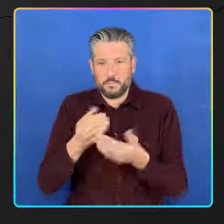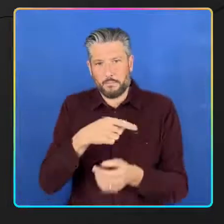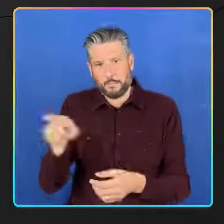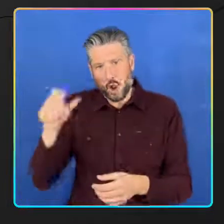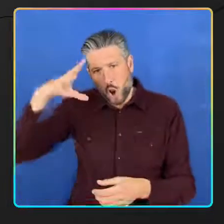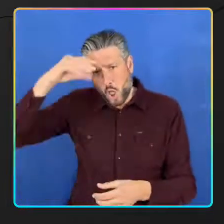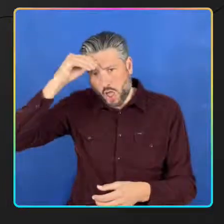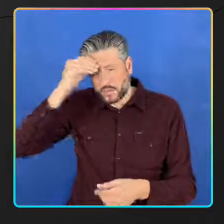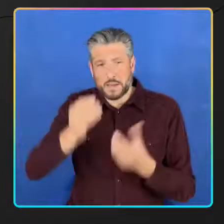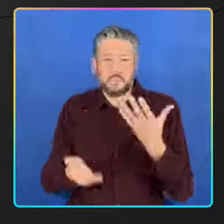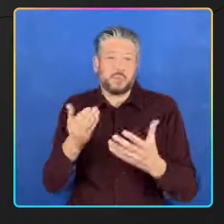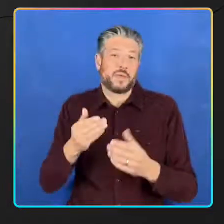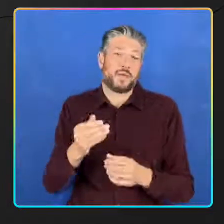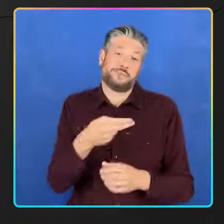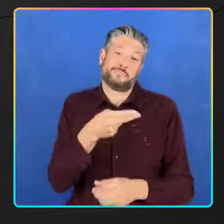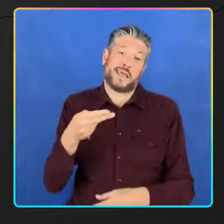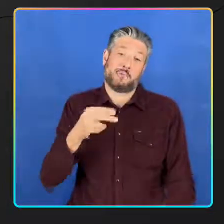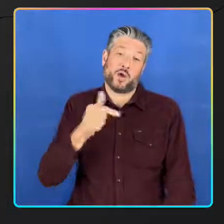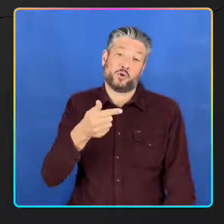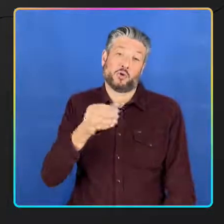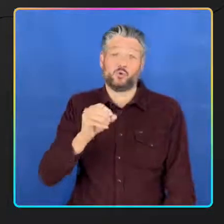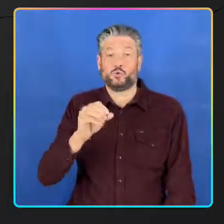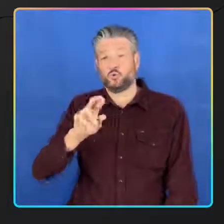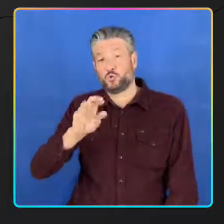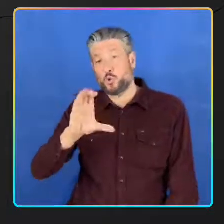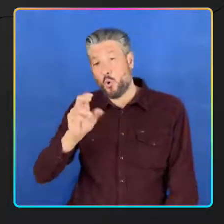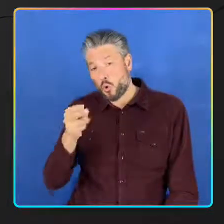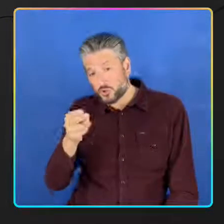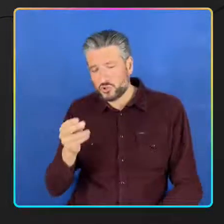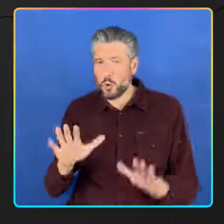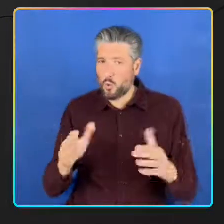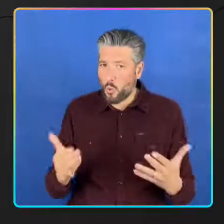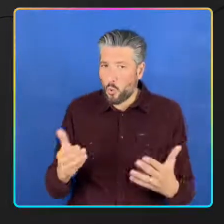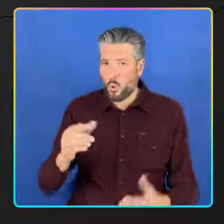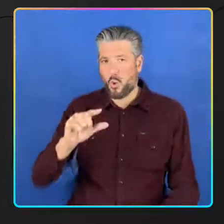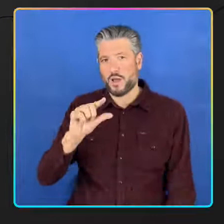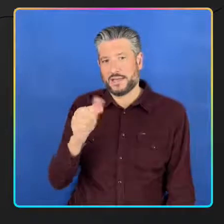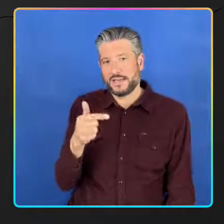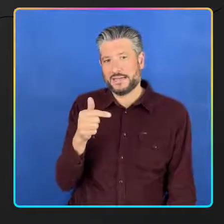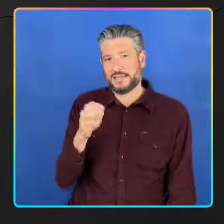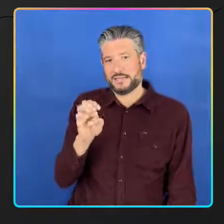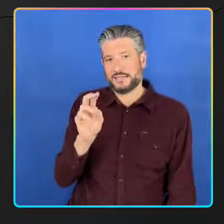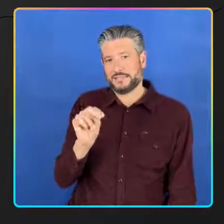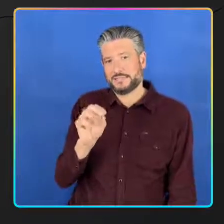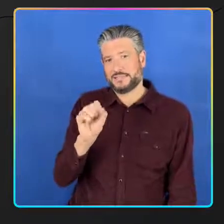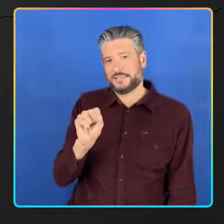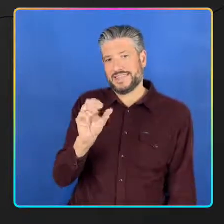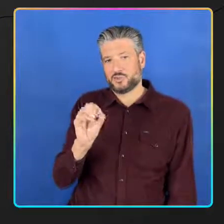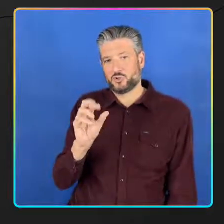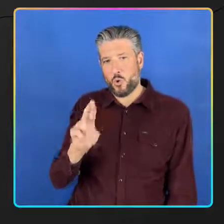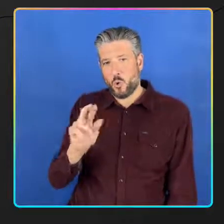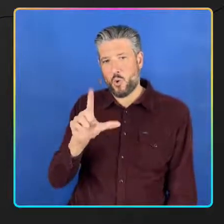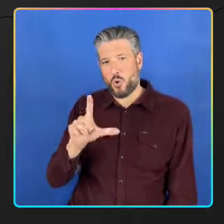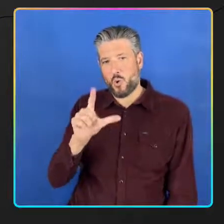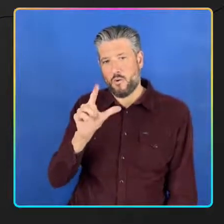or TensorFlow, like technologies that aren't necessarily Microsoft technologies, but they are related to machine learning.